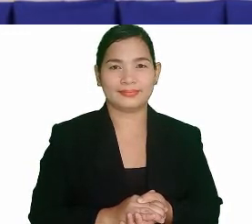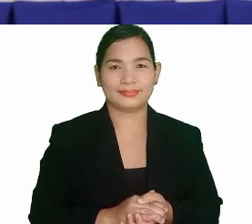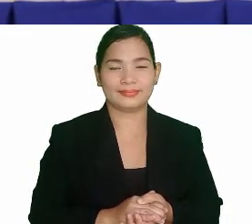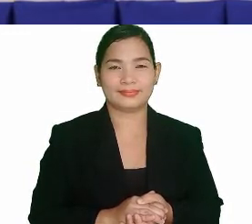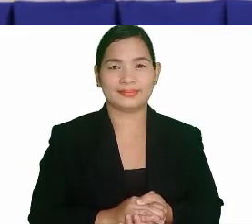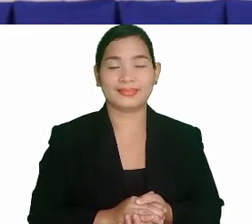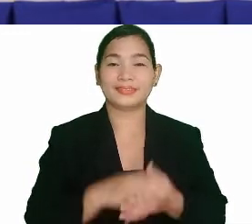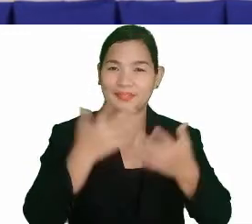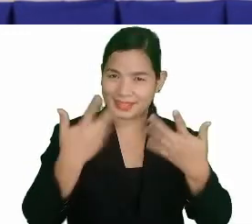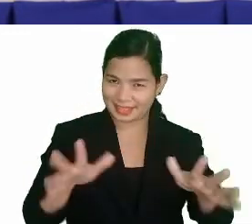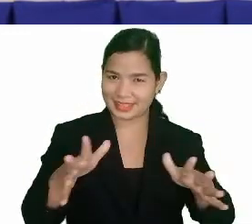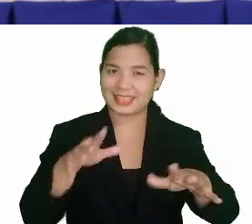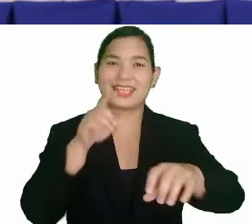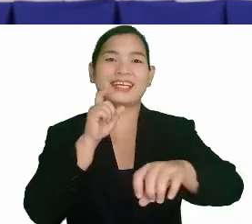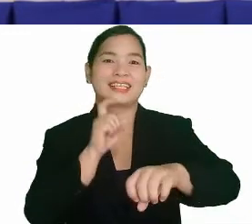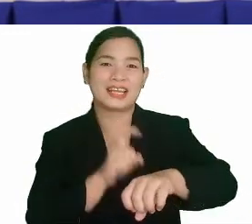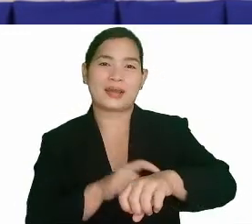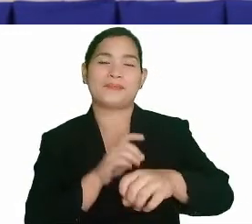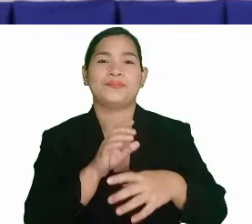Time's up!